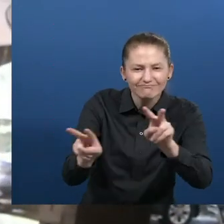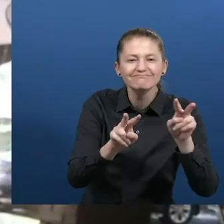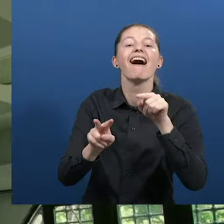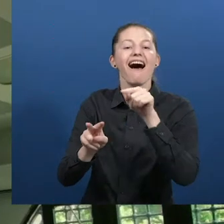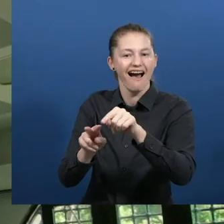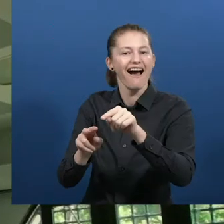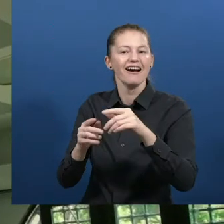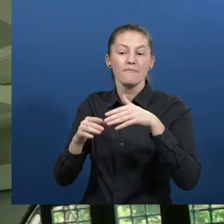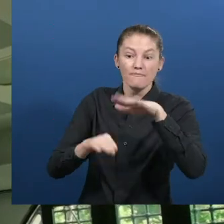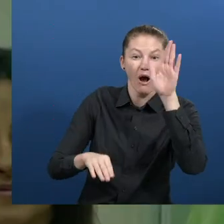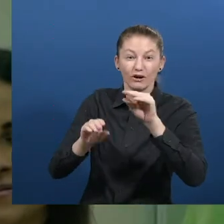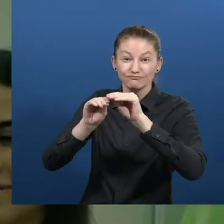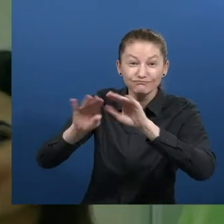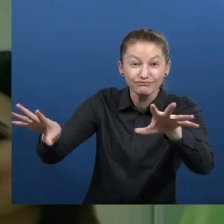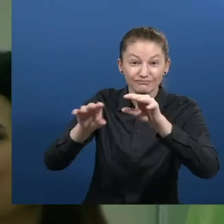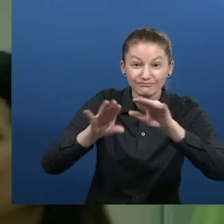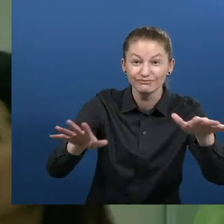program.